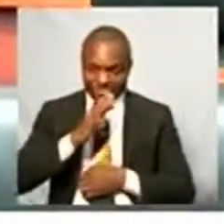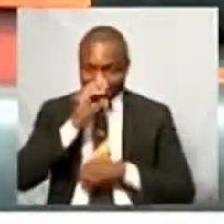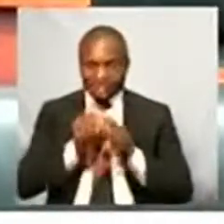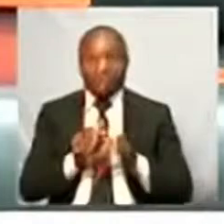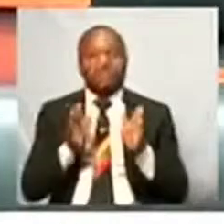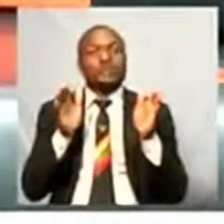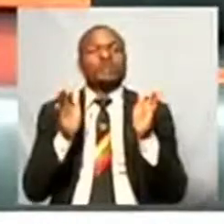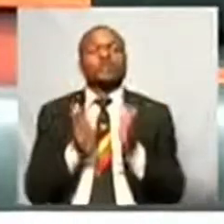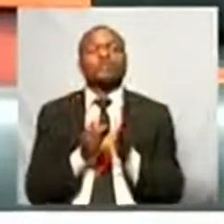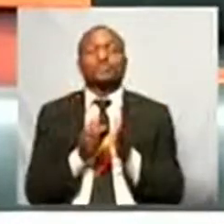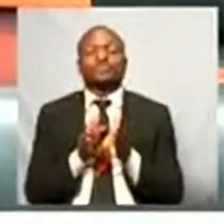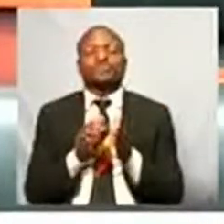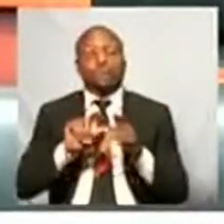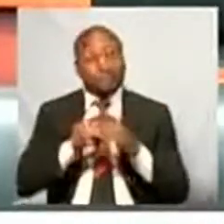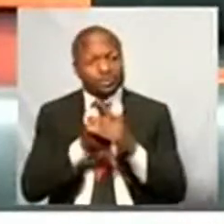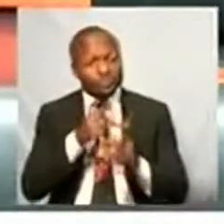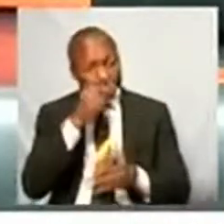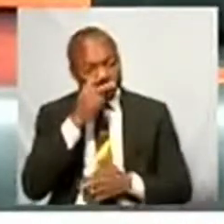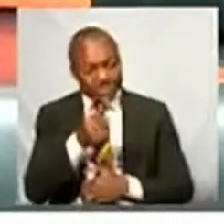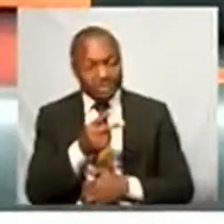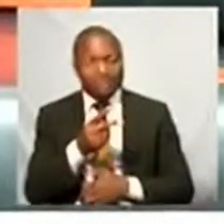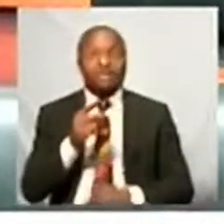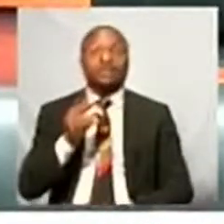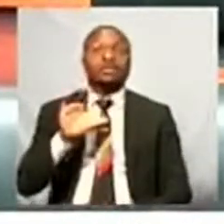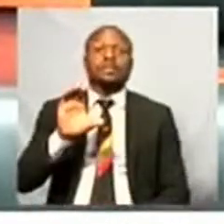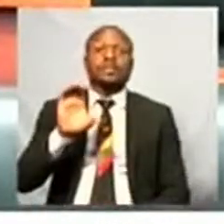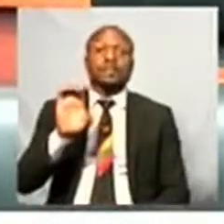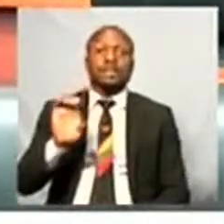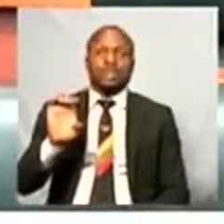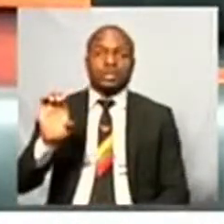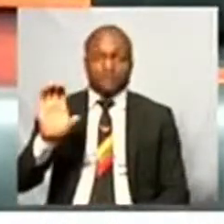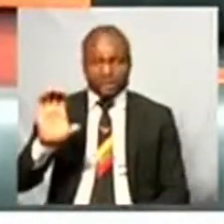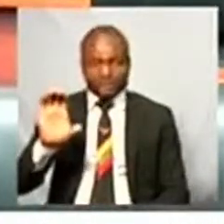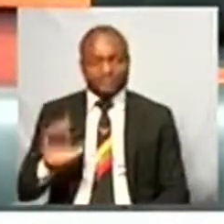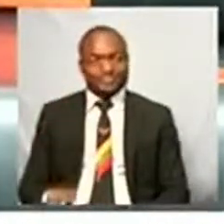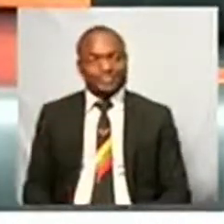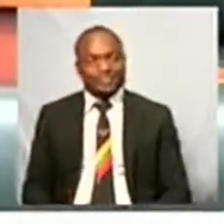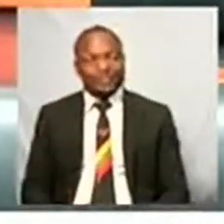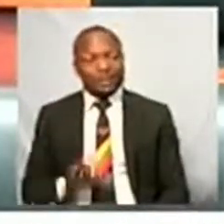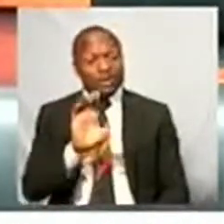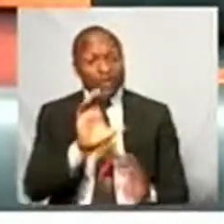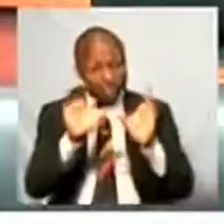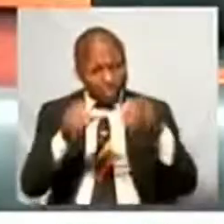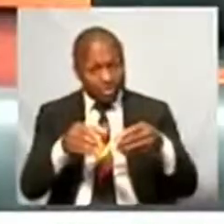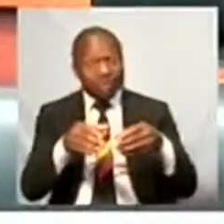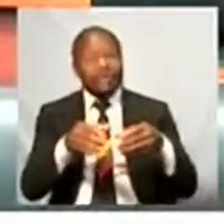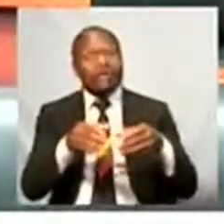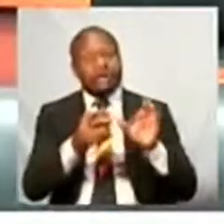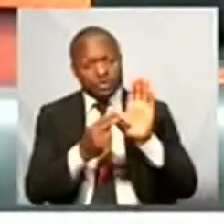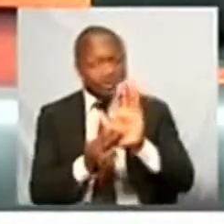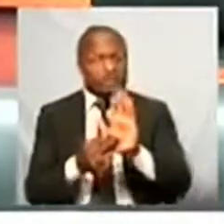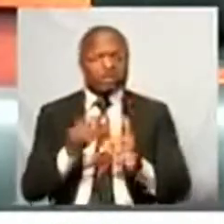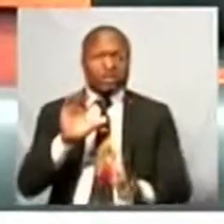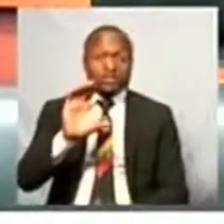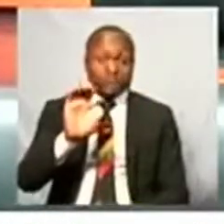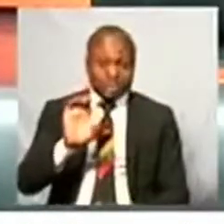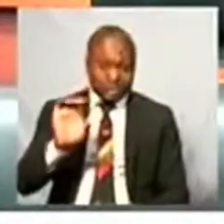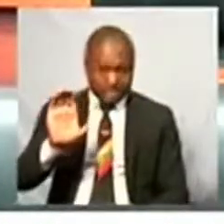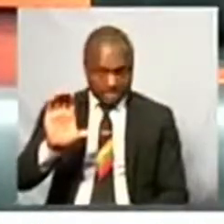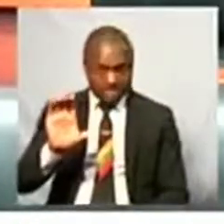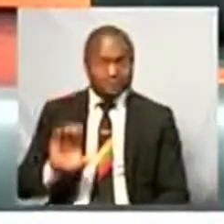and concise. I'll start by looking at CEEC. Madam Speaker, your committee has pointed out that